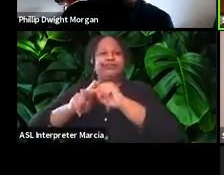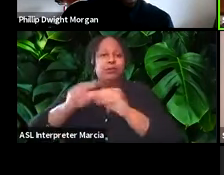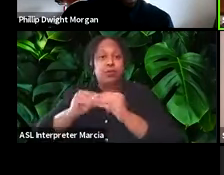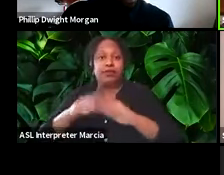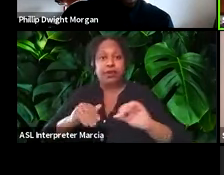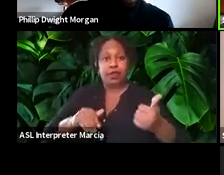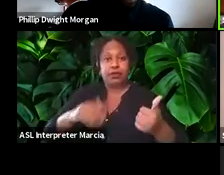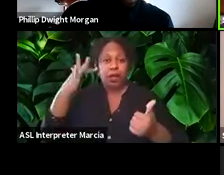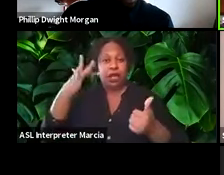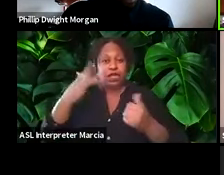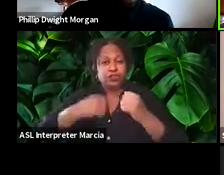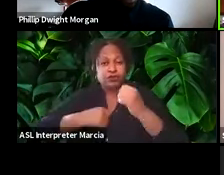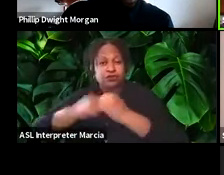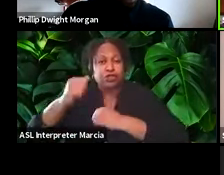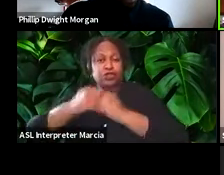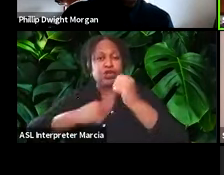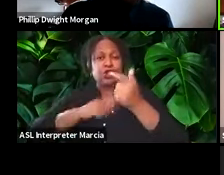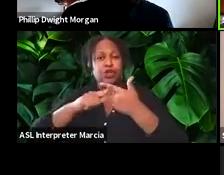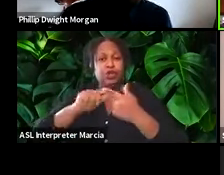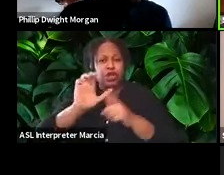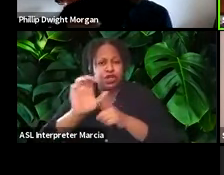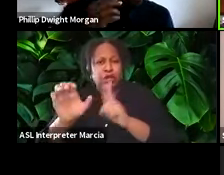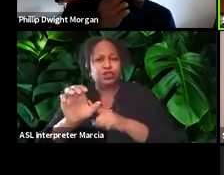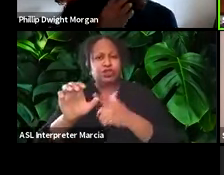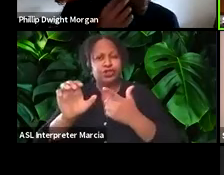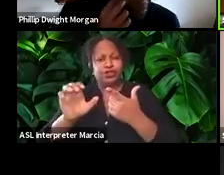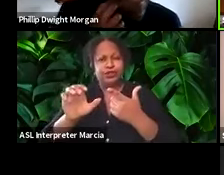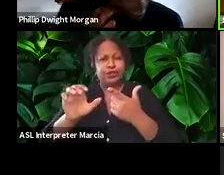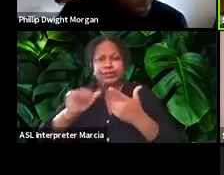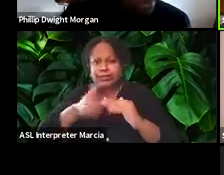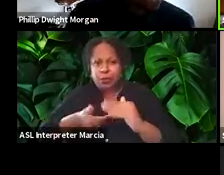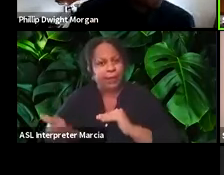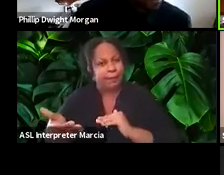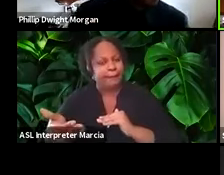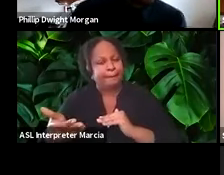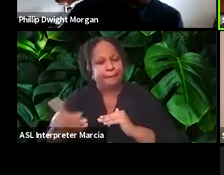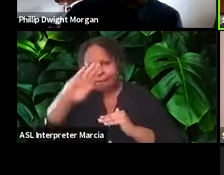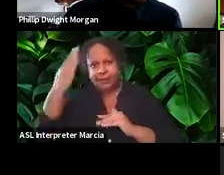structural or organizational culture wouldn't welcome that.